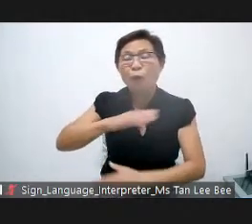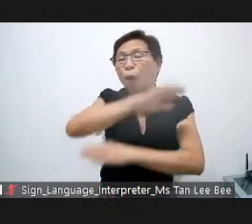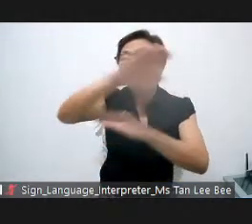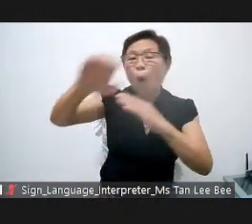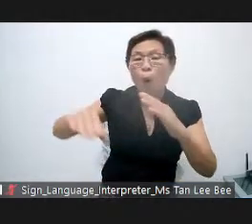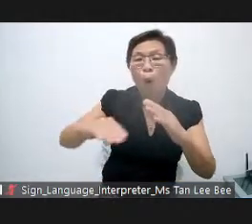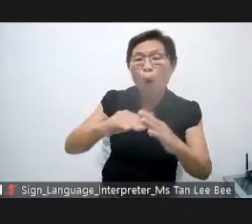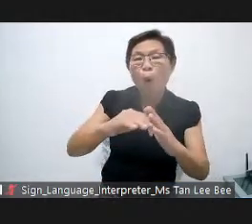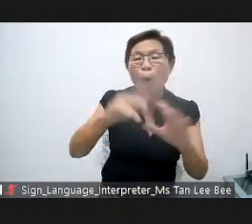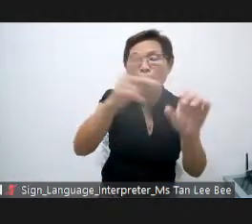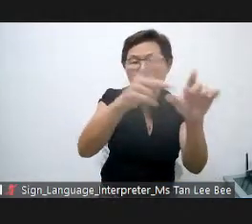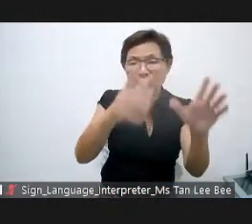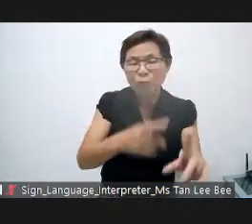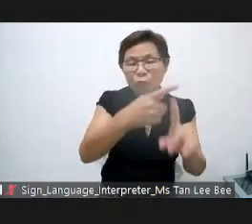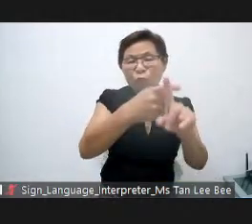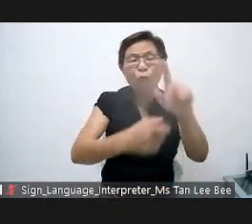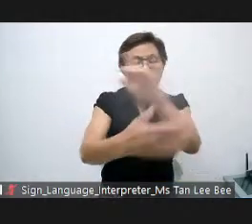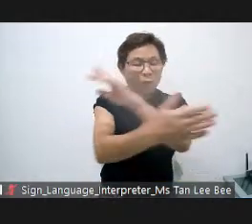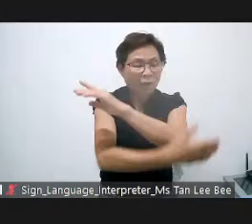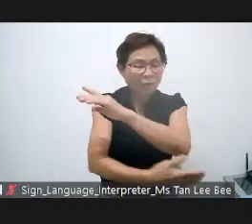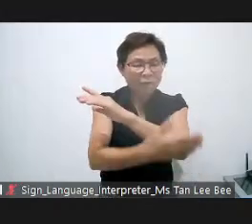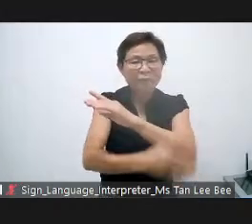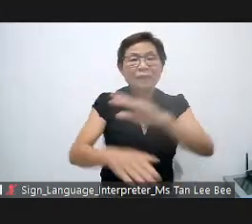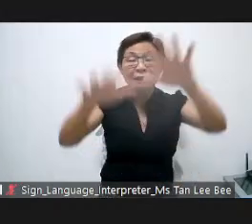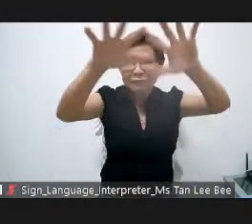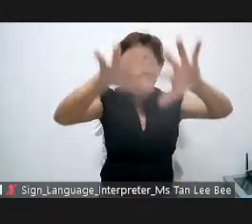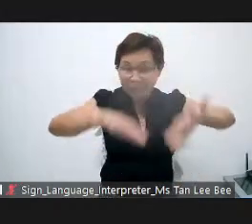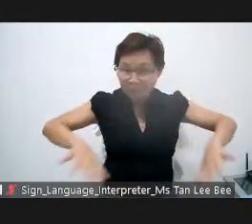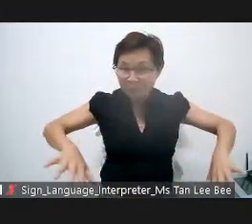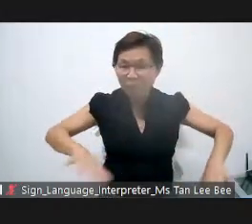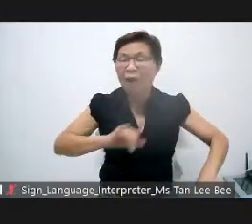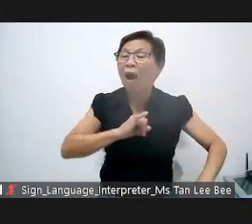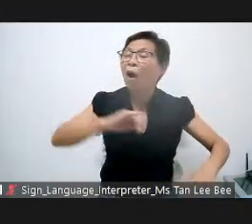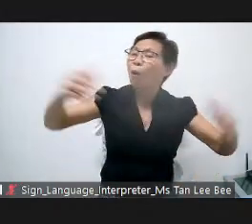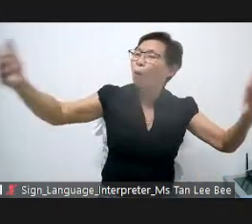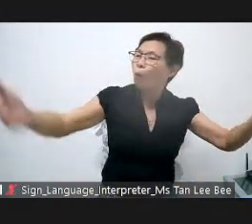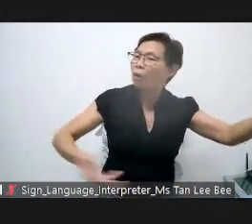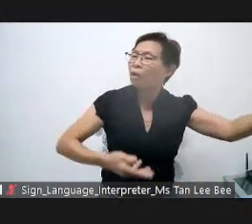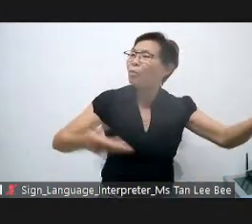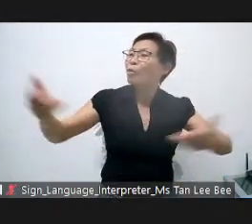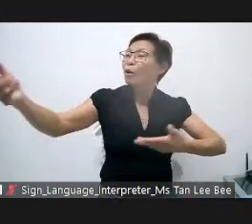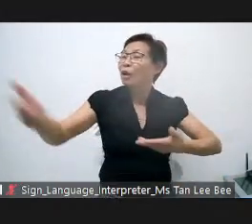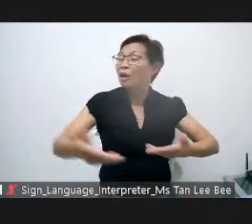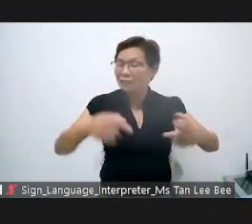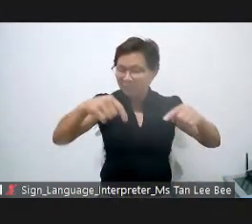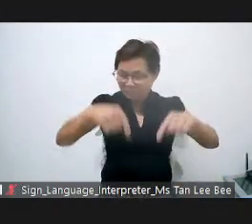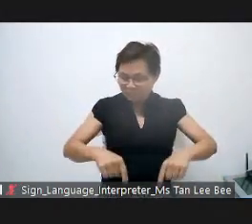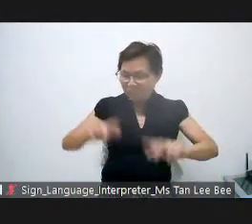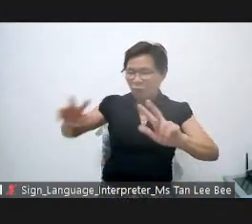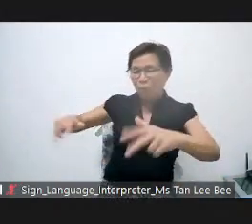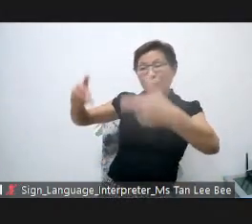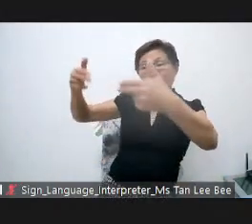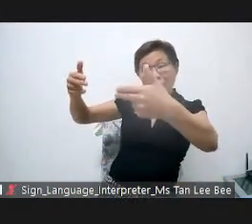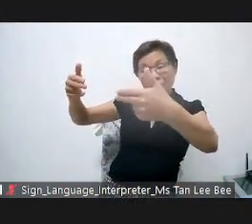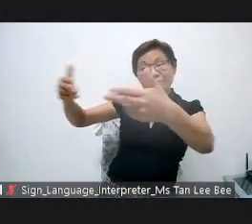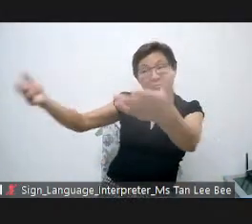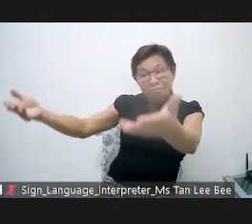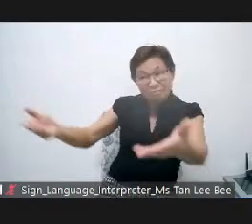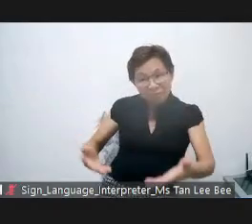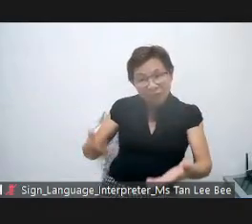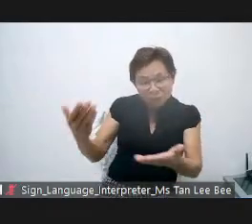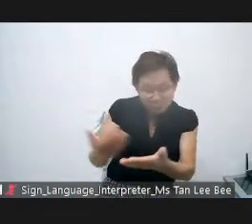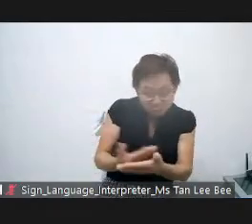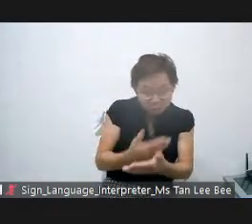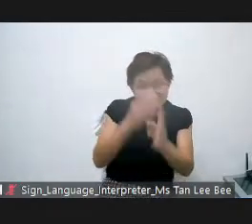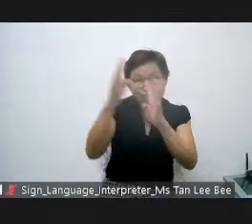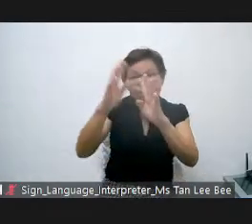member countries. I would like to welcome all of you to this webinar, Innovate